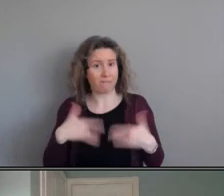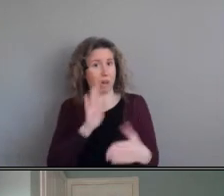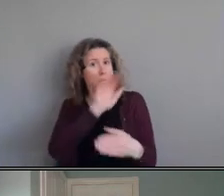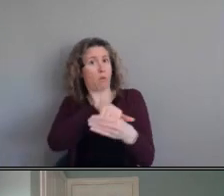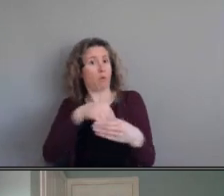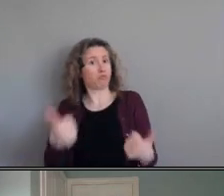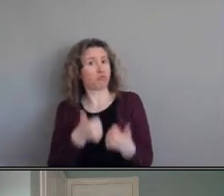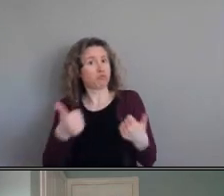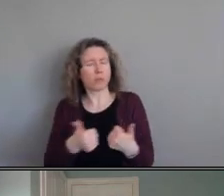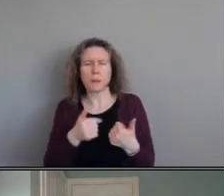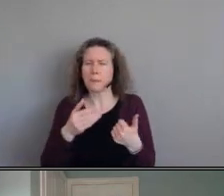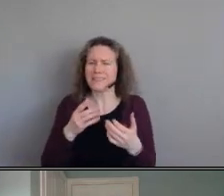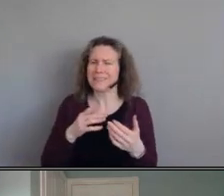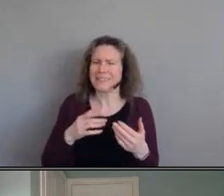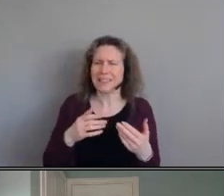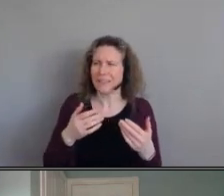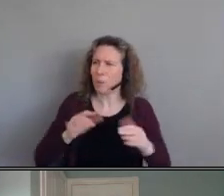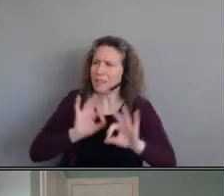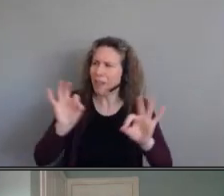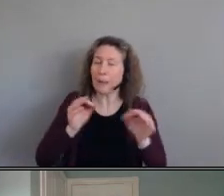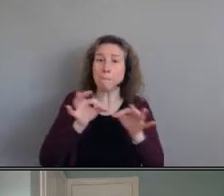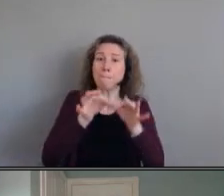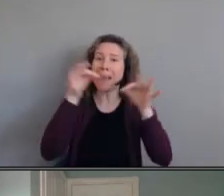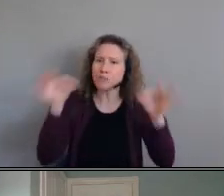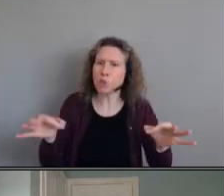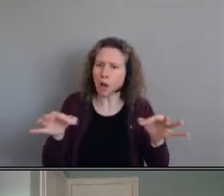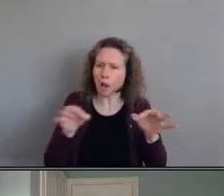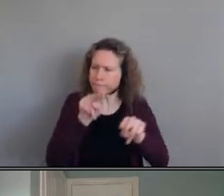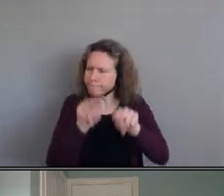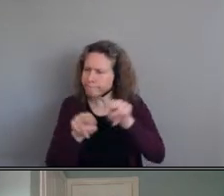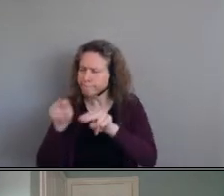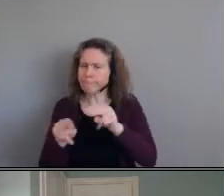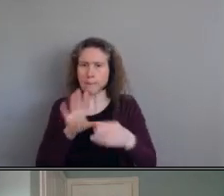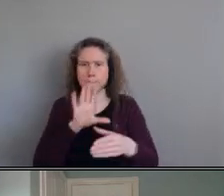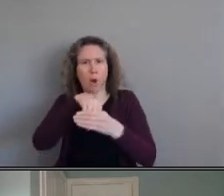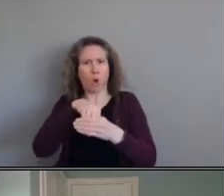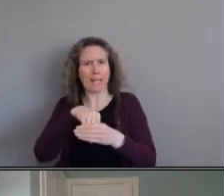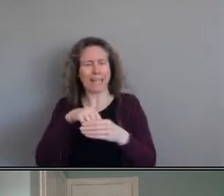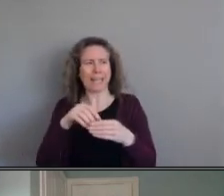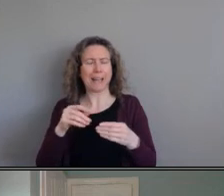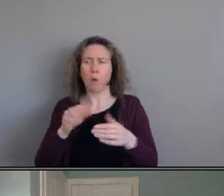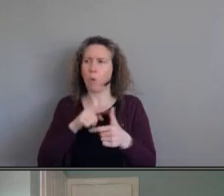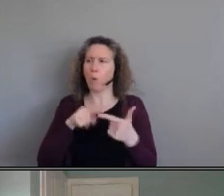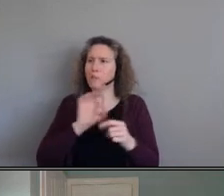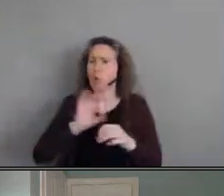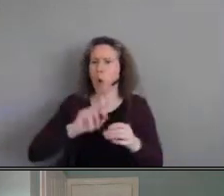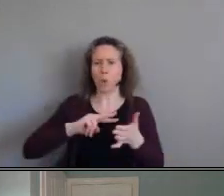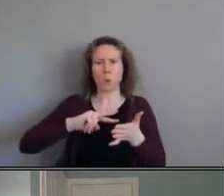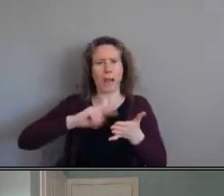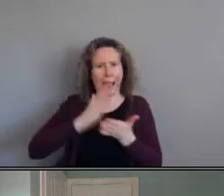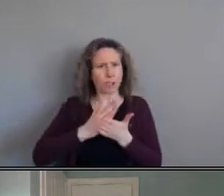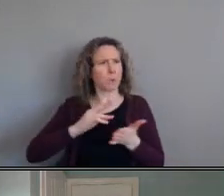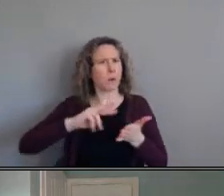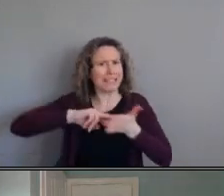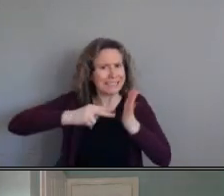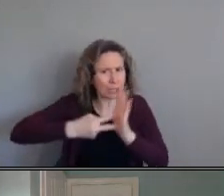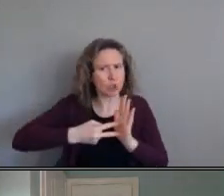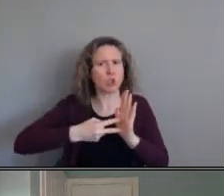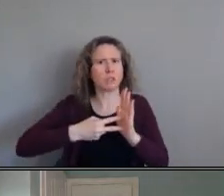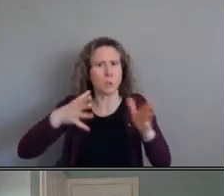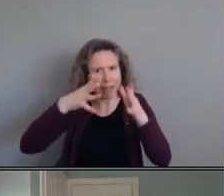without measuring belonging, and without having that, you know, deliberate intention to increase belonging, I think it's going to be a